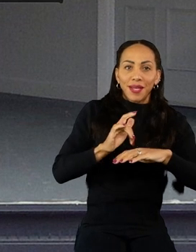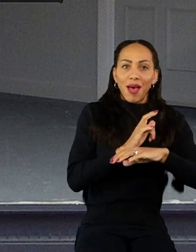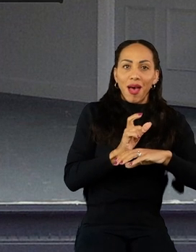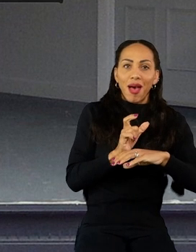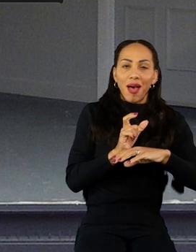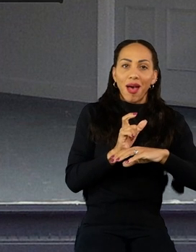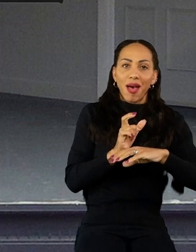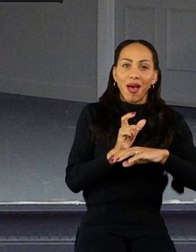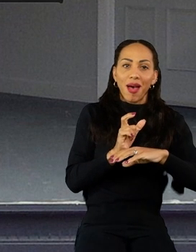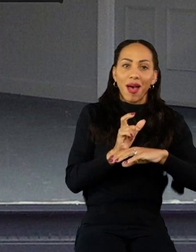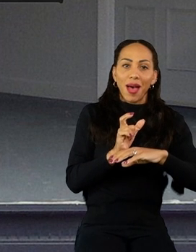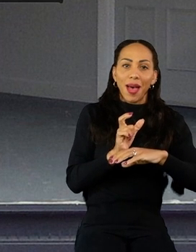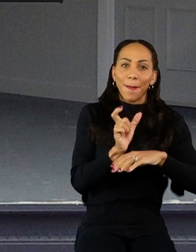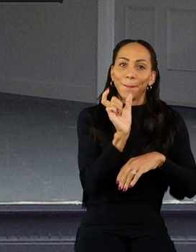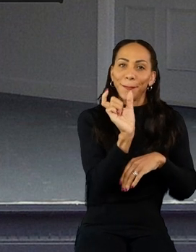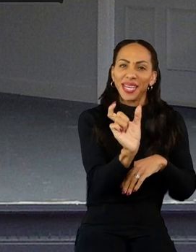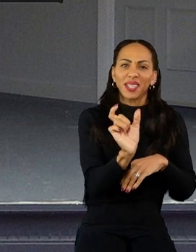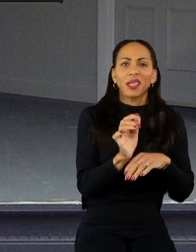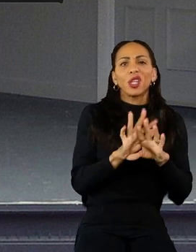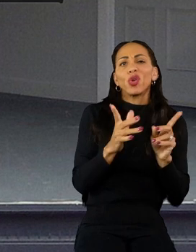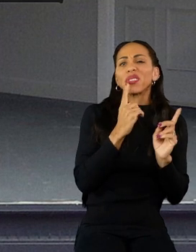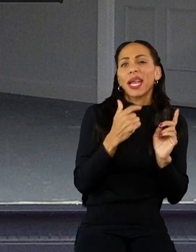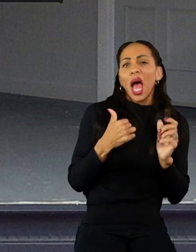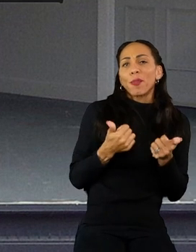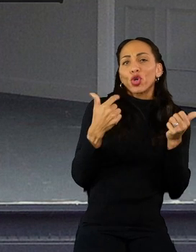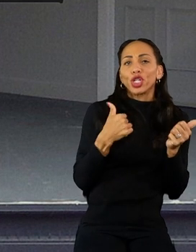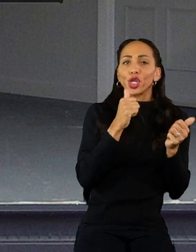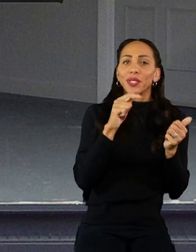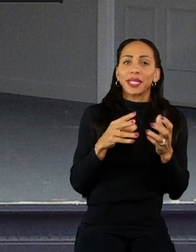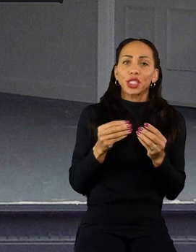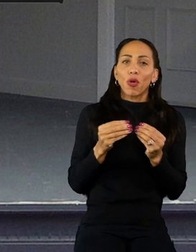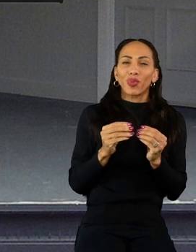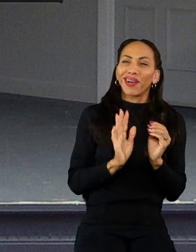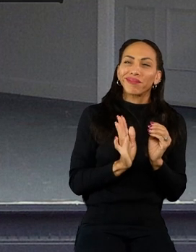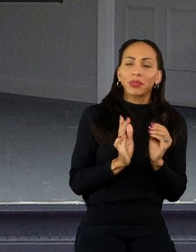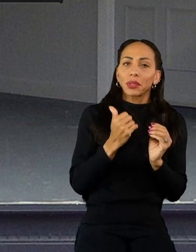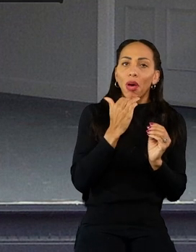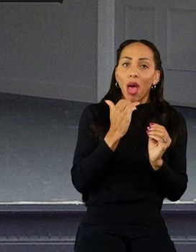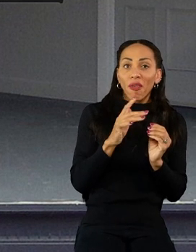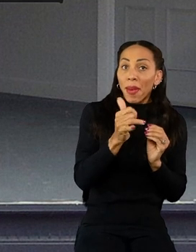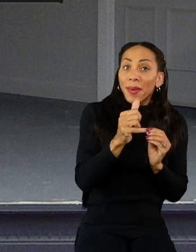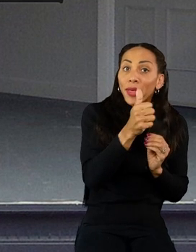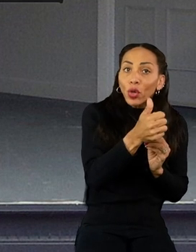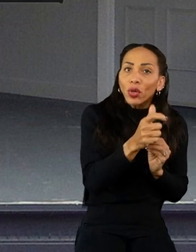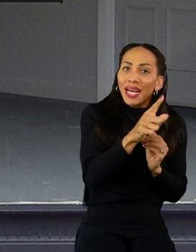good bit of potential scenography and theatre. It's not just about coming back with, I'm